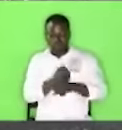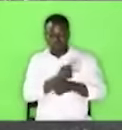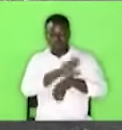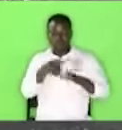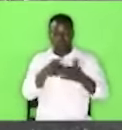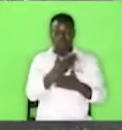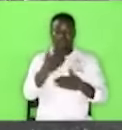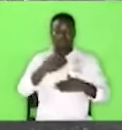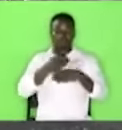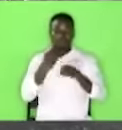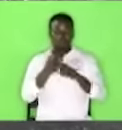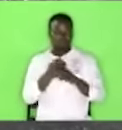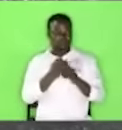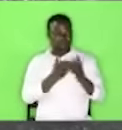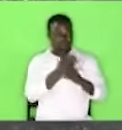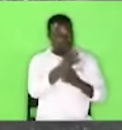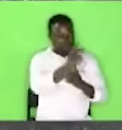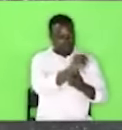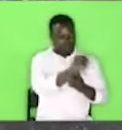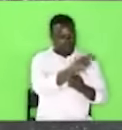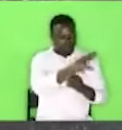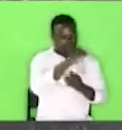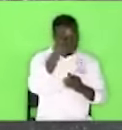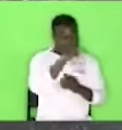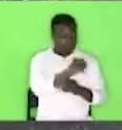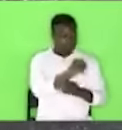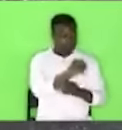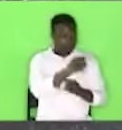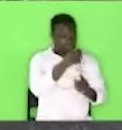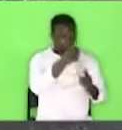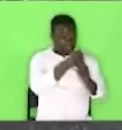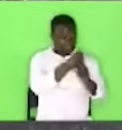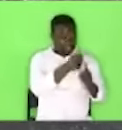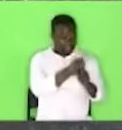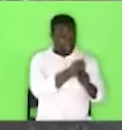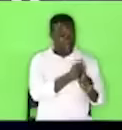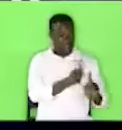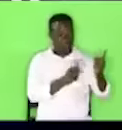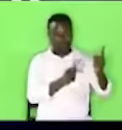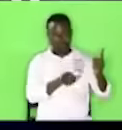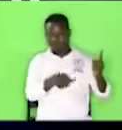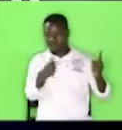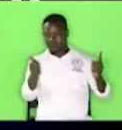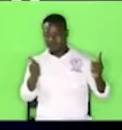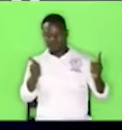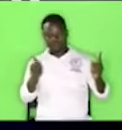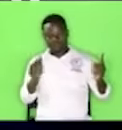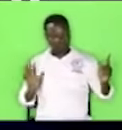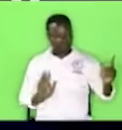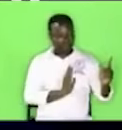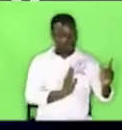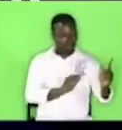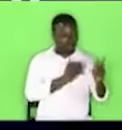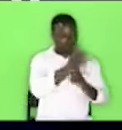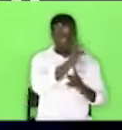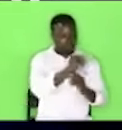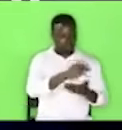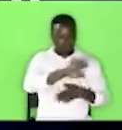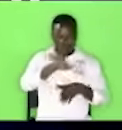through him and for him he is before all things and in him all things hold together